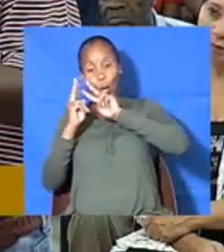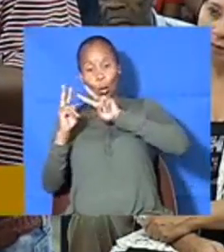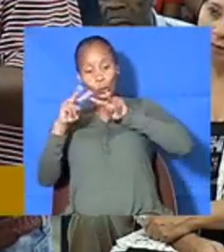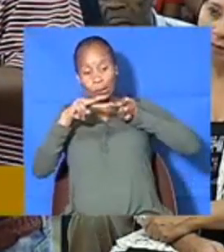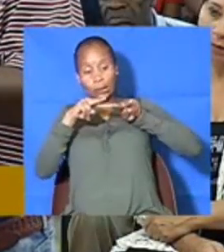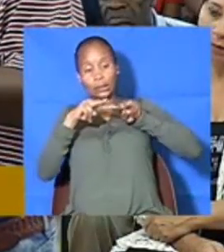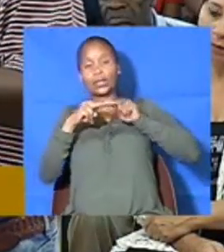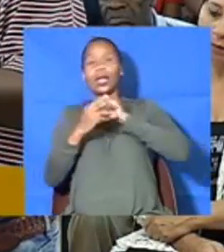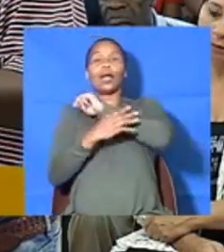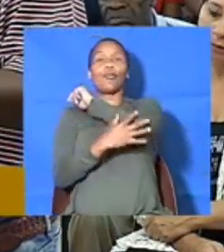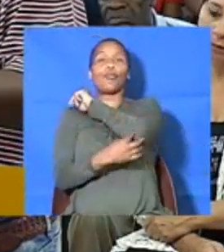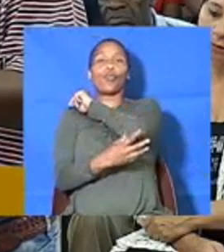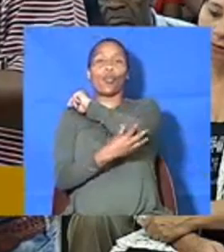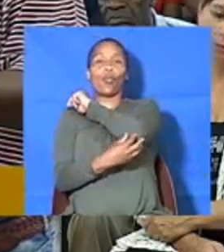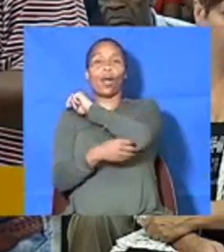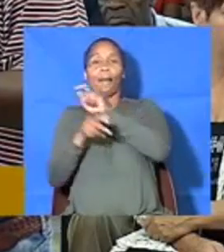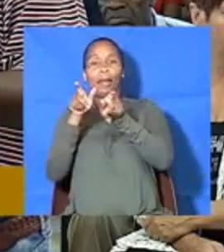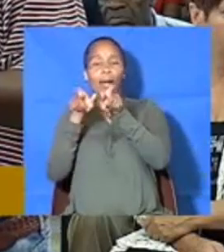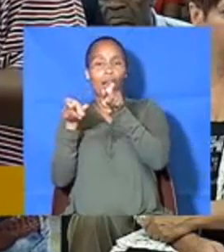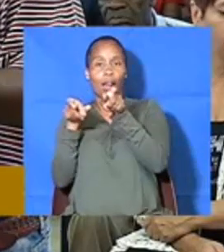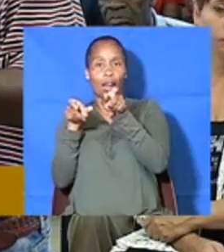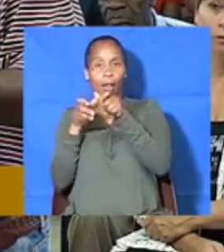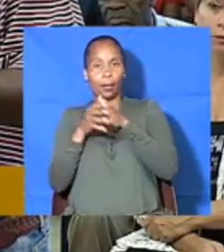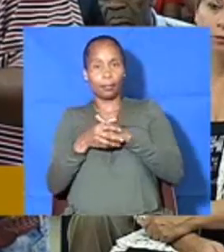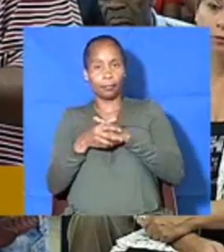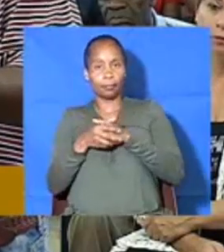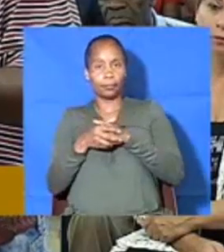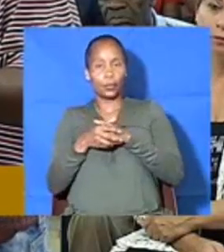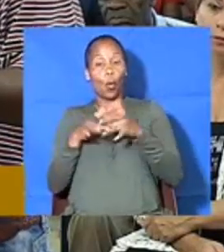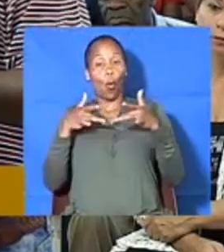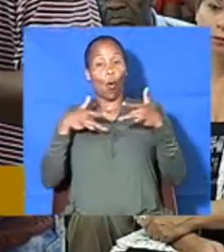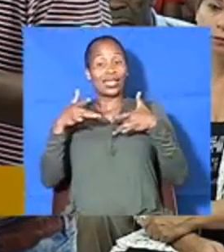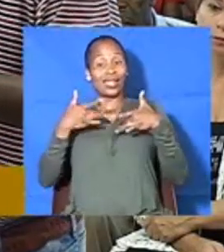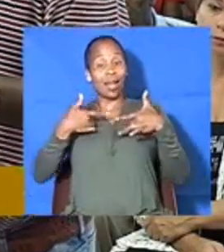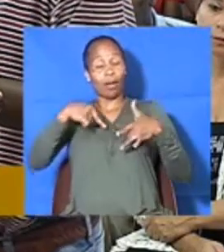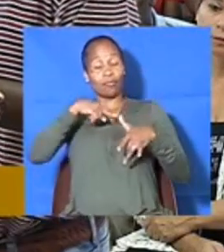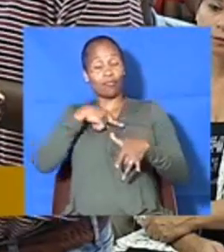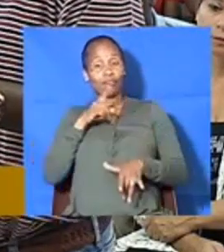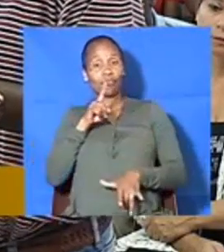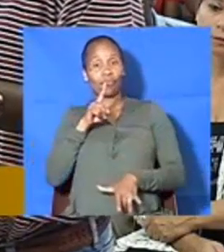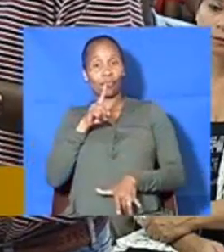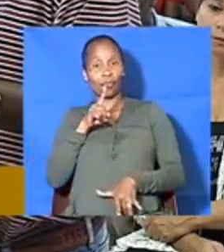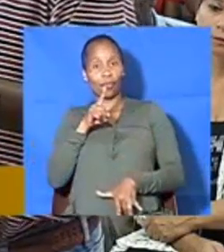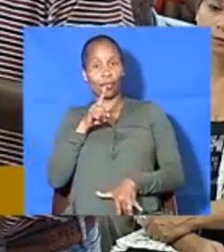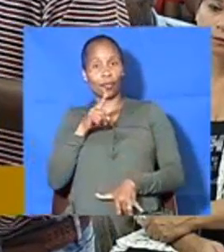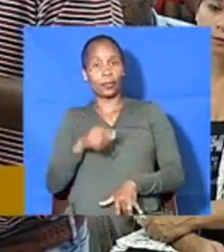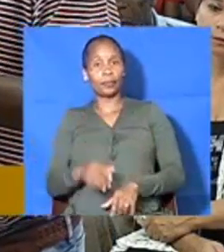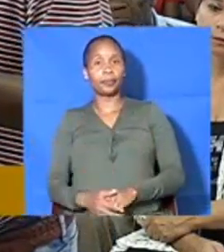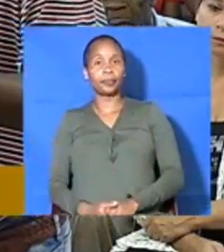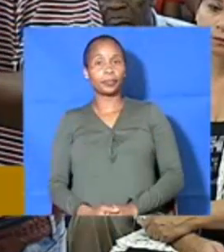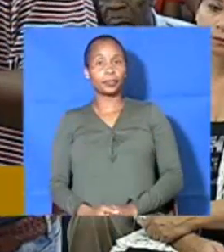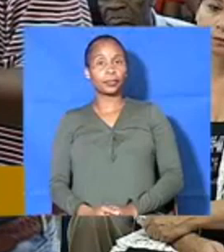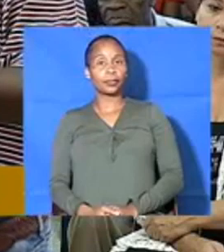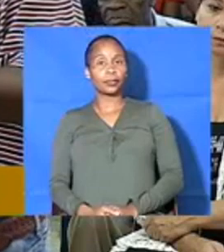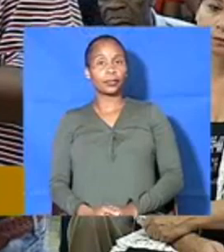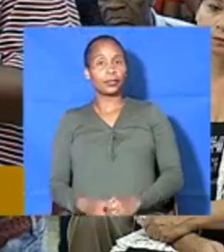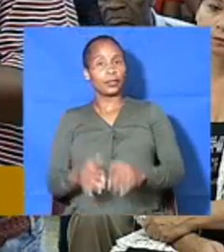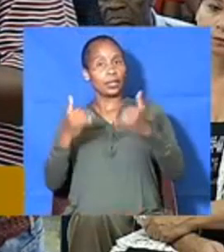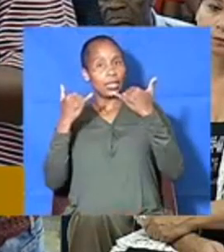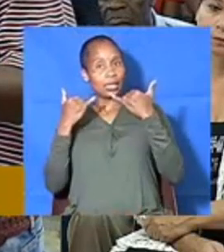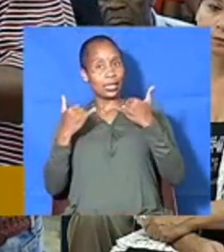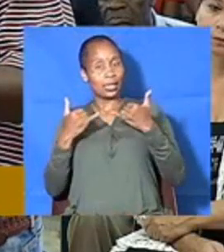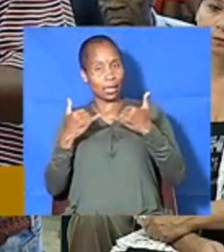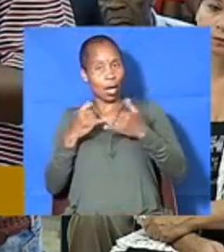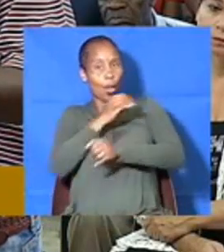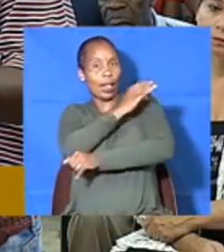proposal that you are making to government. Yes. I will send it to other government leaders who are bigger than me, then we'll respond to you. Thank you very